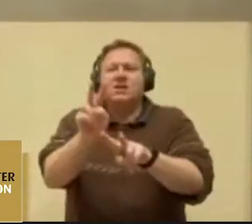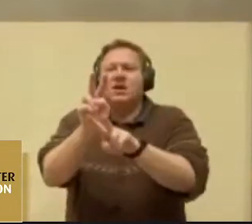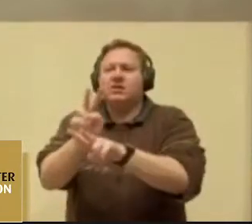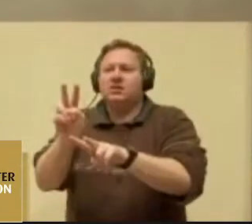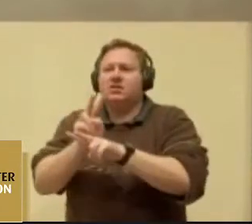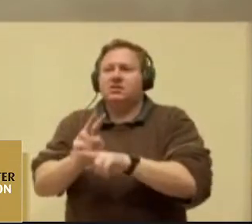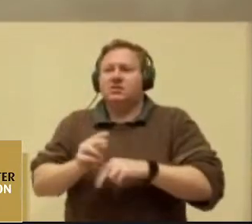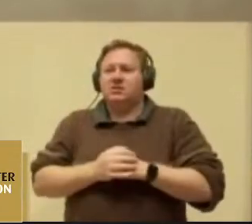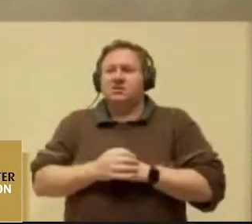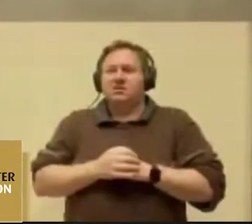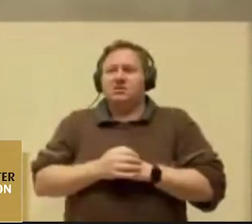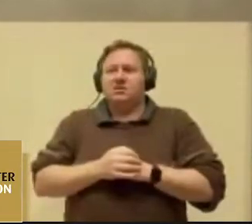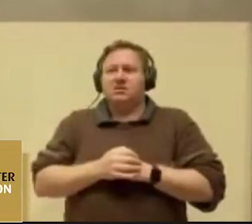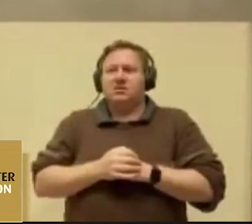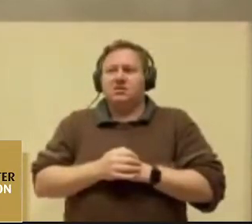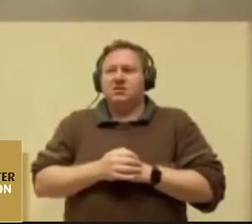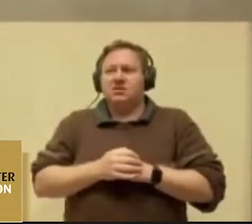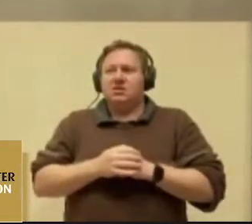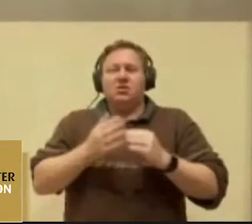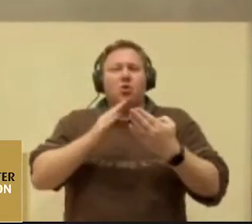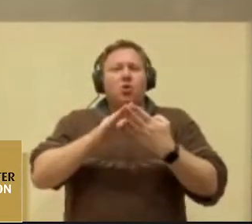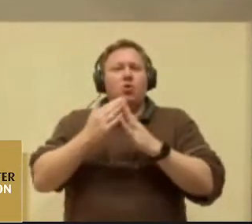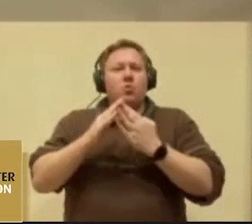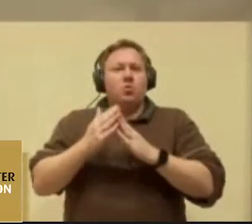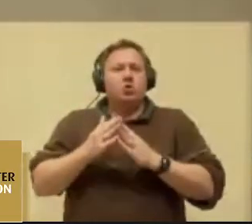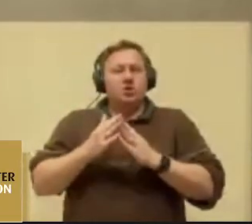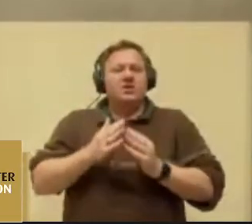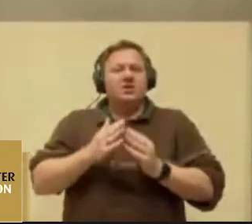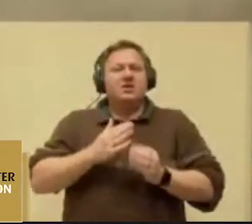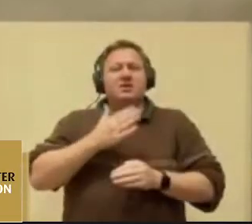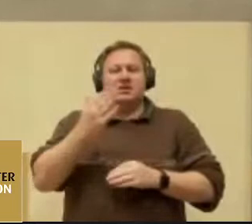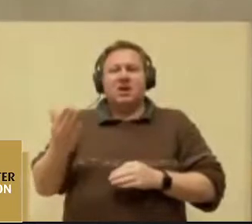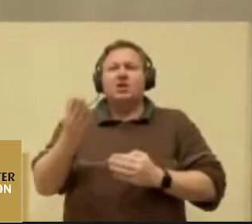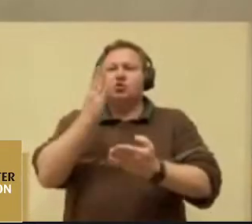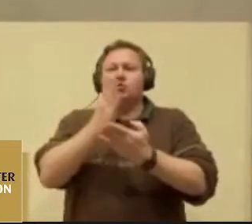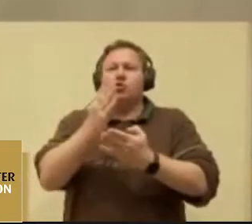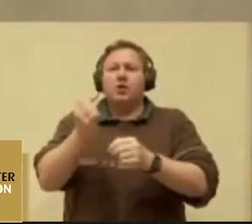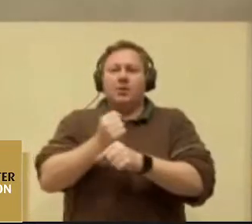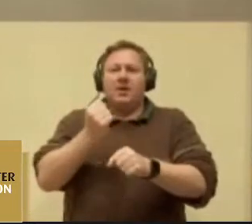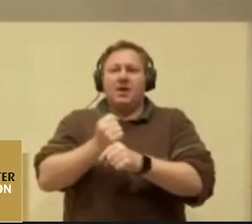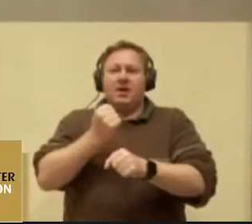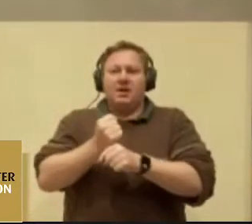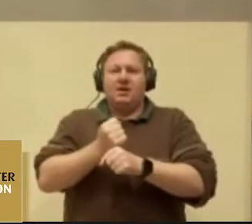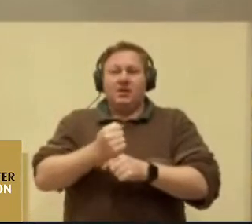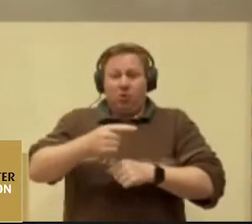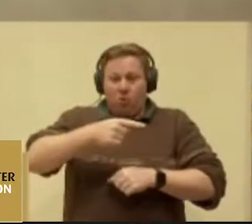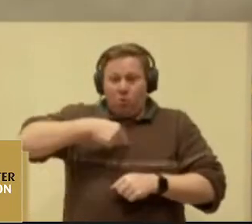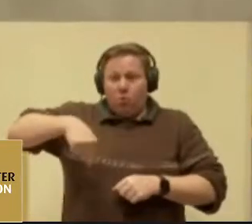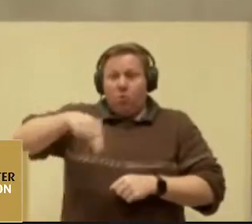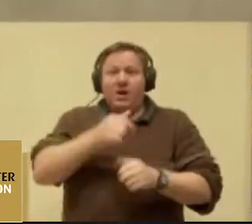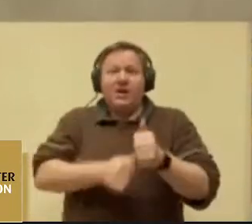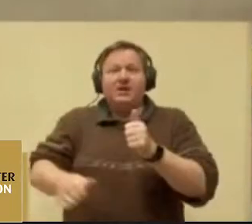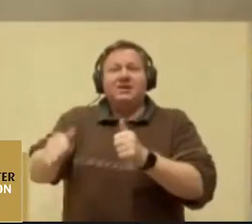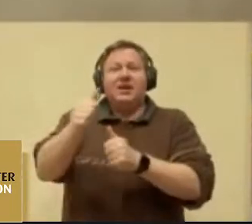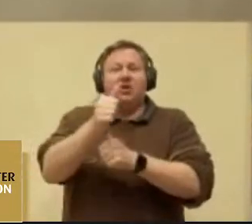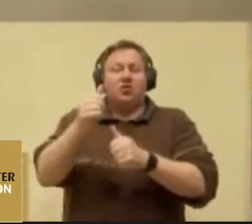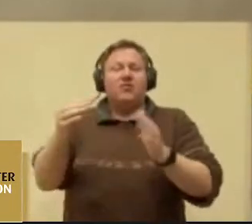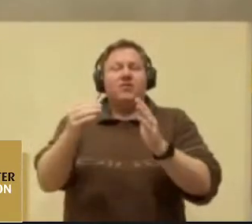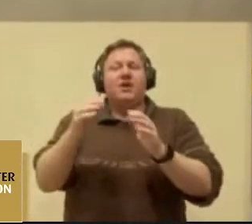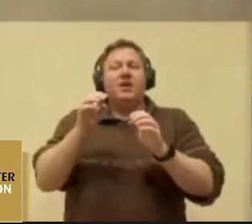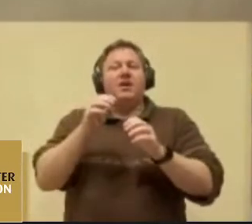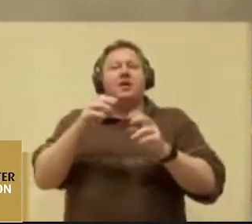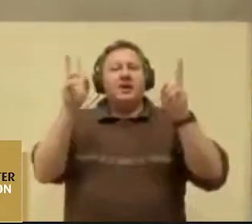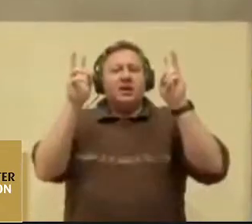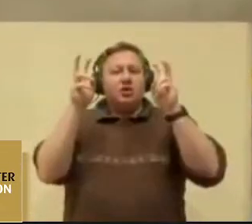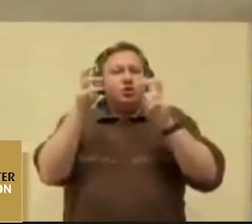on the site of the communities to make sure that our executives implement the issues